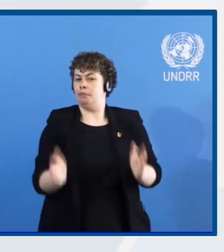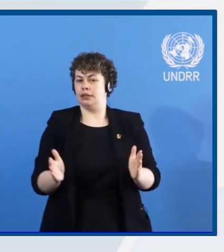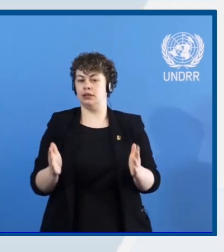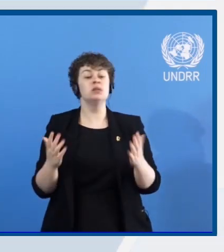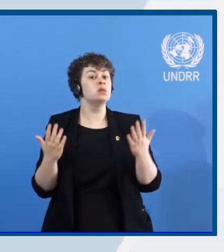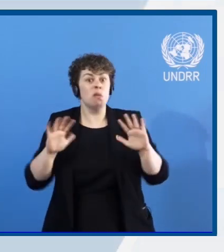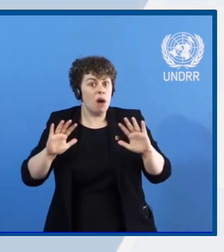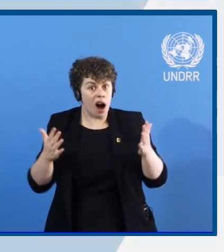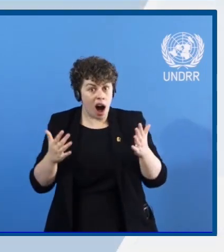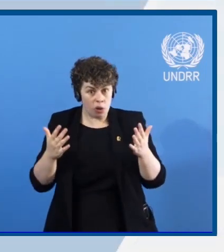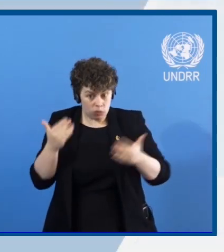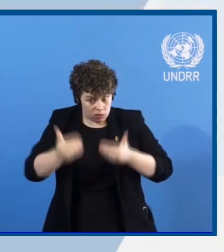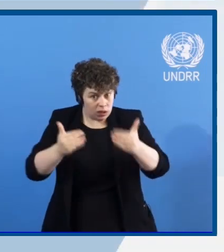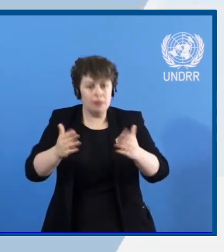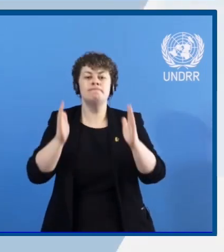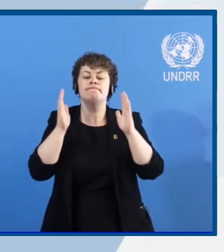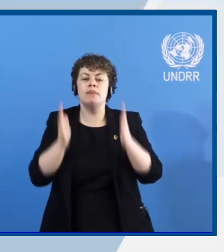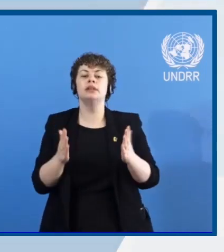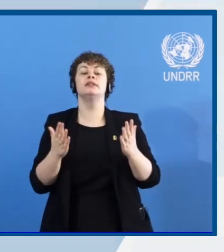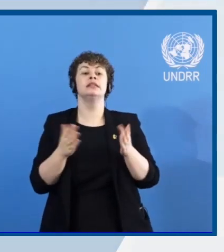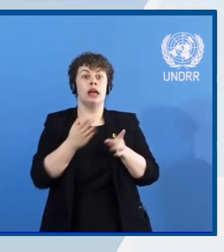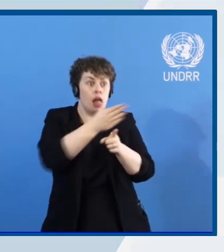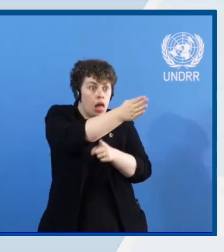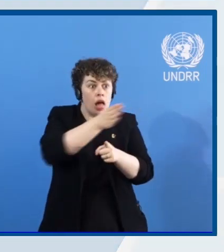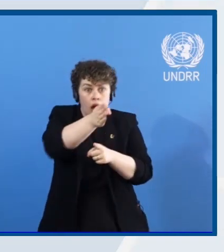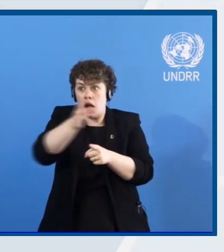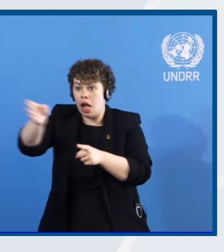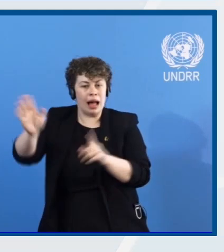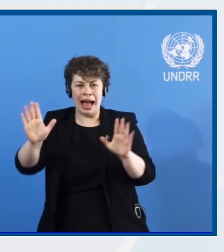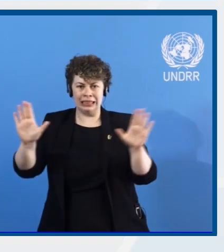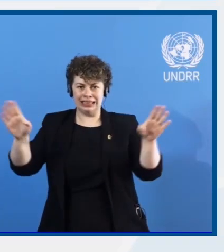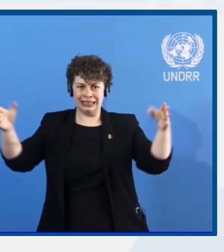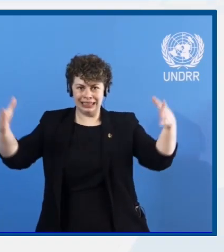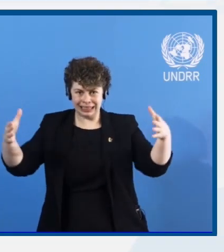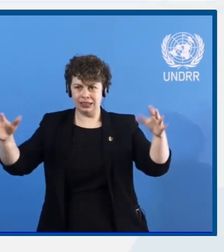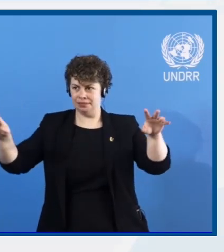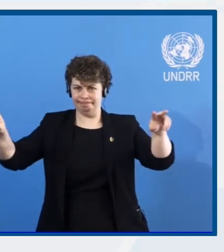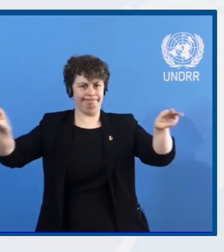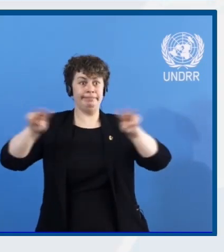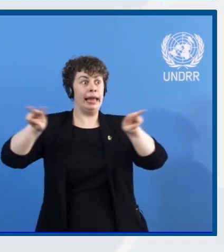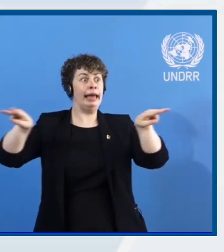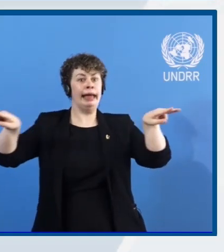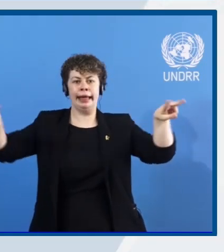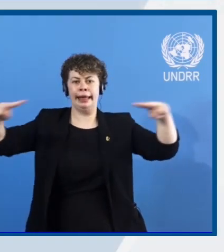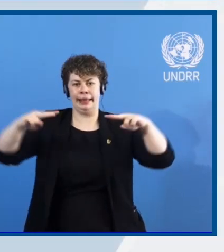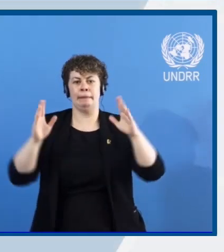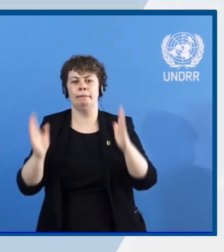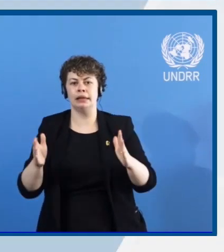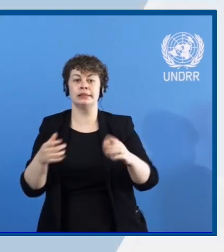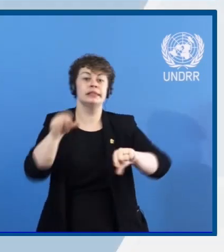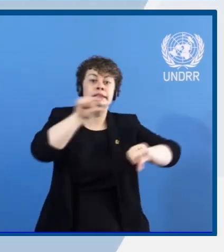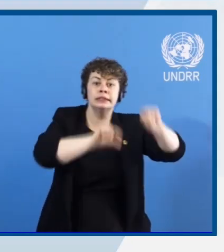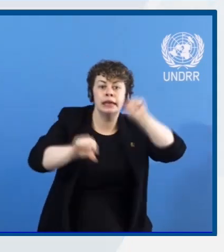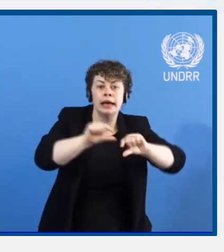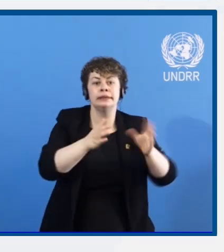require very close linkages between the science community, as Carlos was mentioning, having strong analysis,